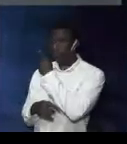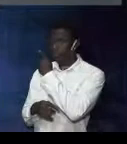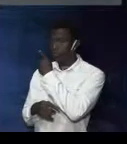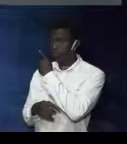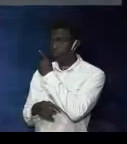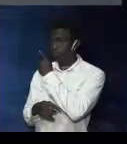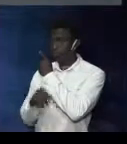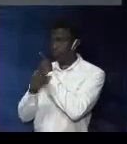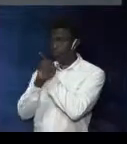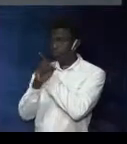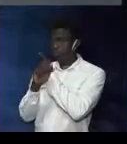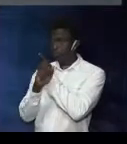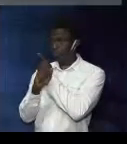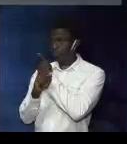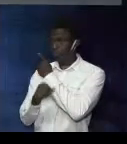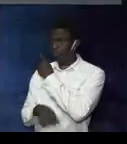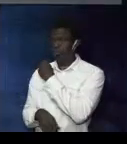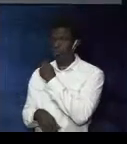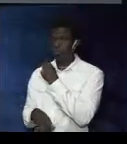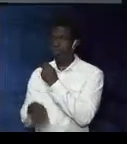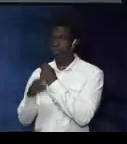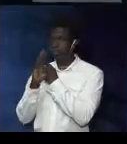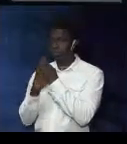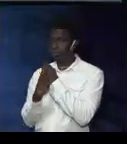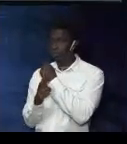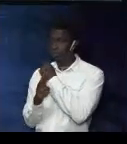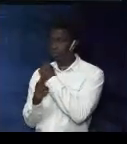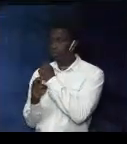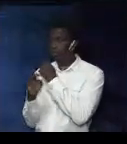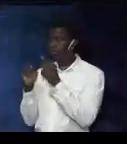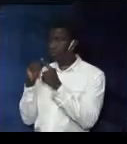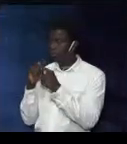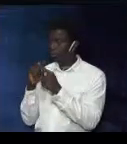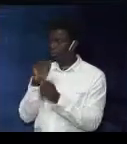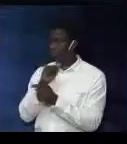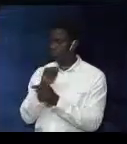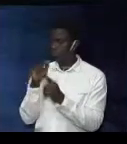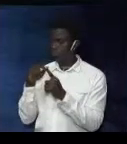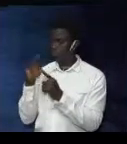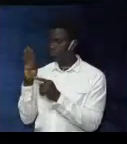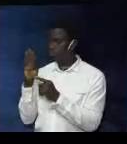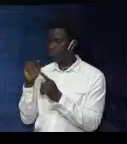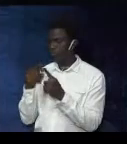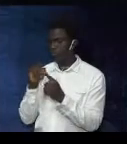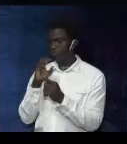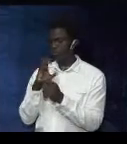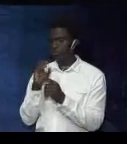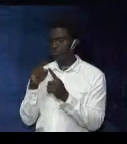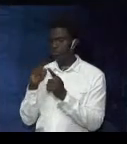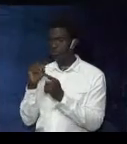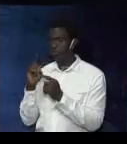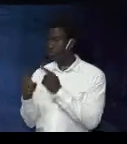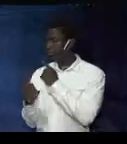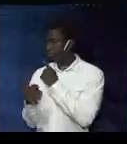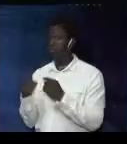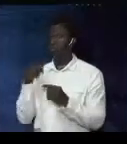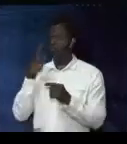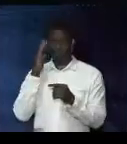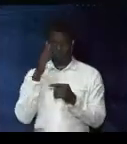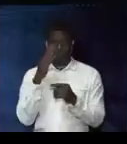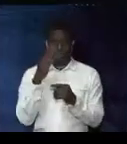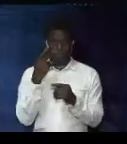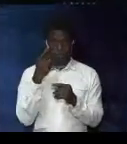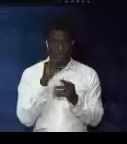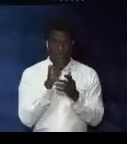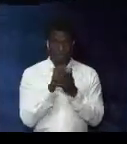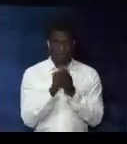point A, and this point B, and this point C, and this point D, then you will